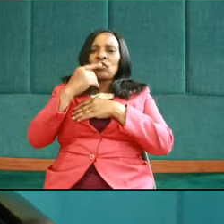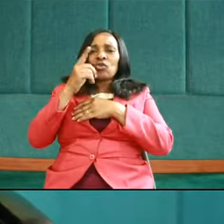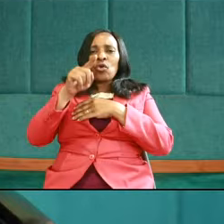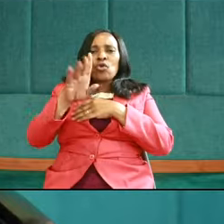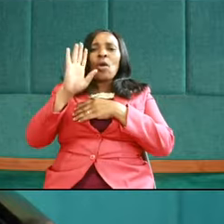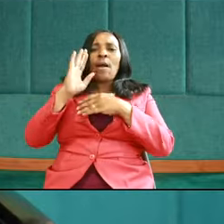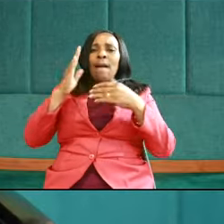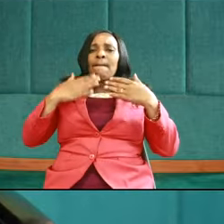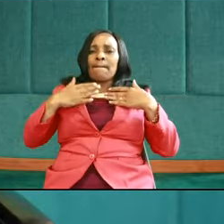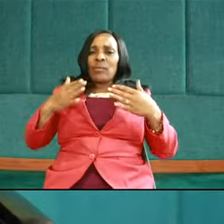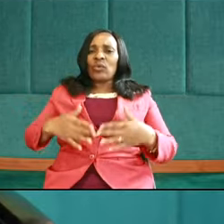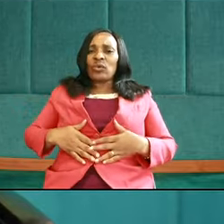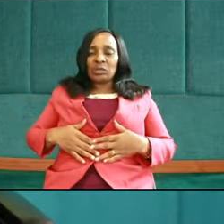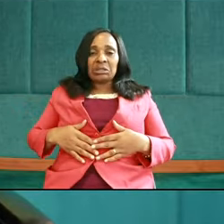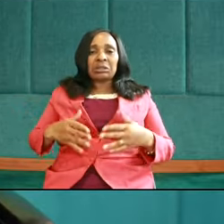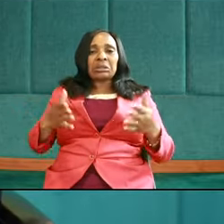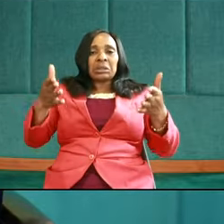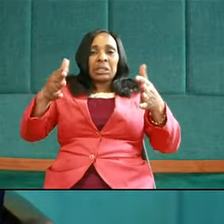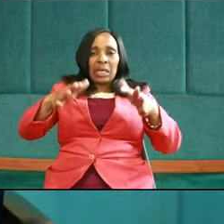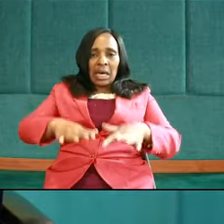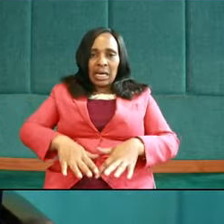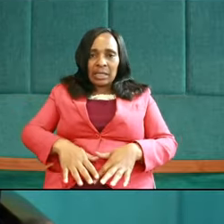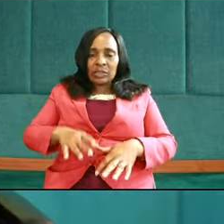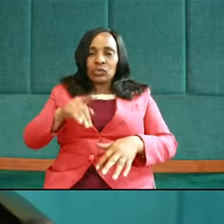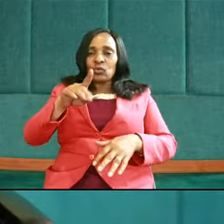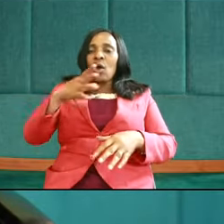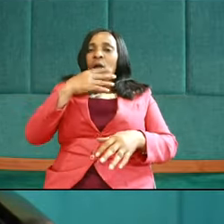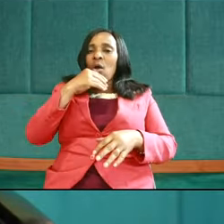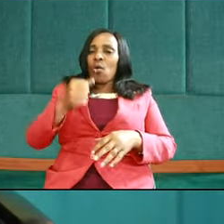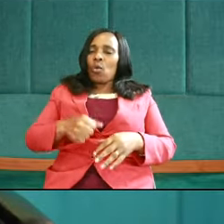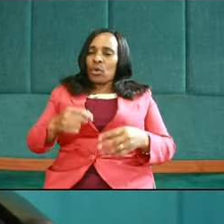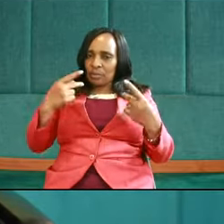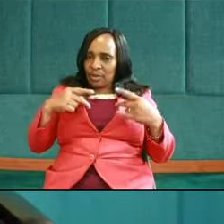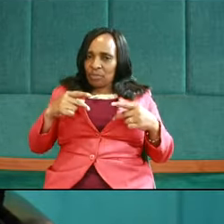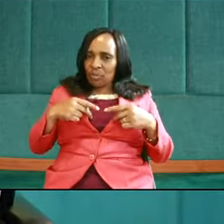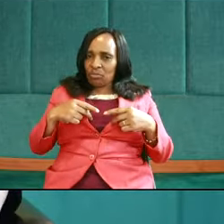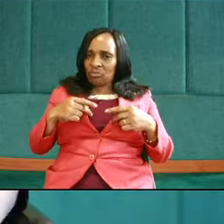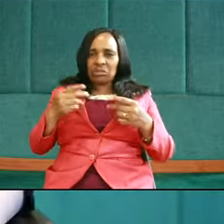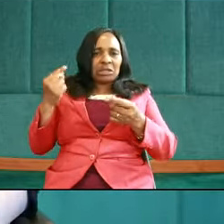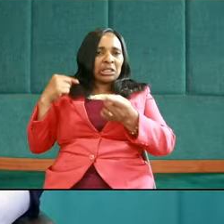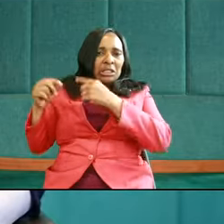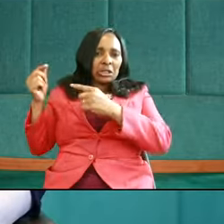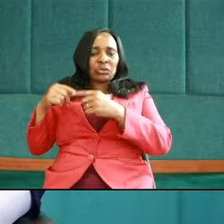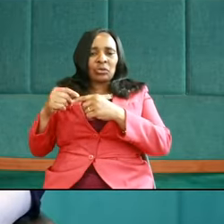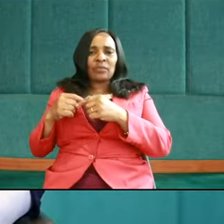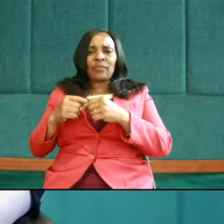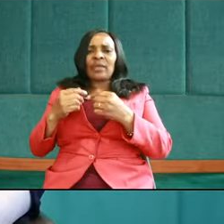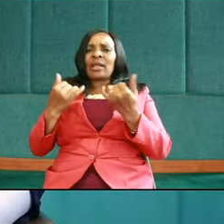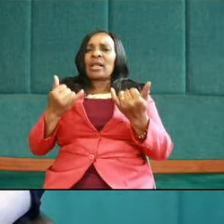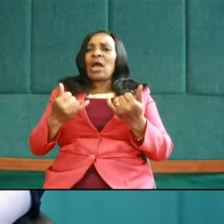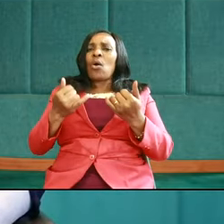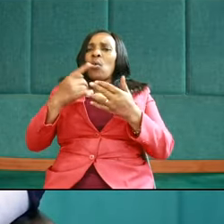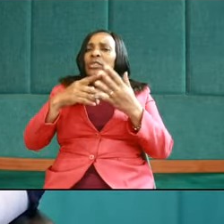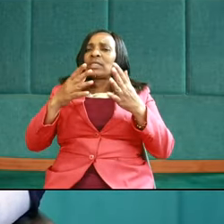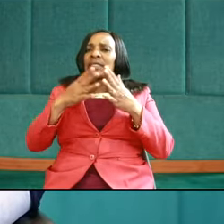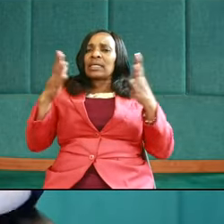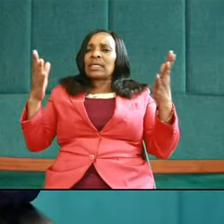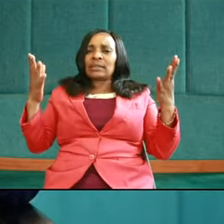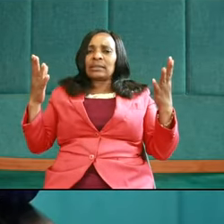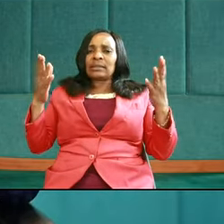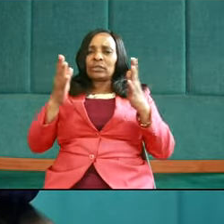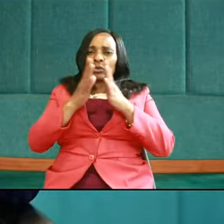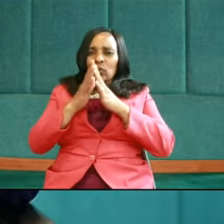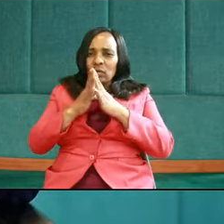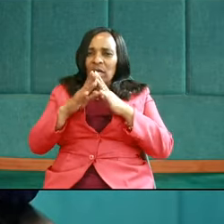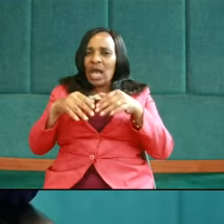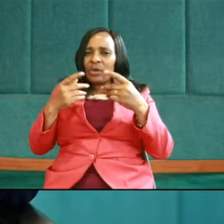body will not be buried with your ancestors." Wow, it's a really great story, and understanding how sin